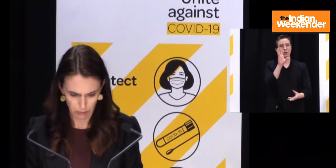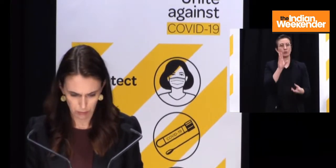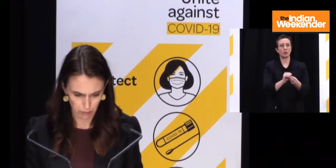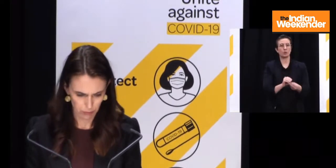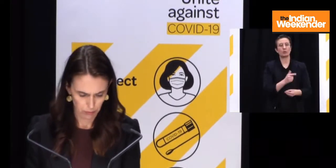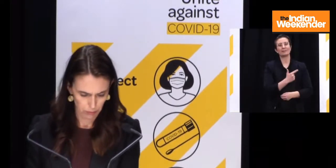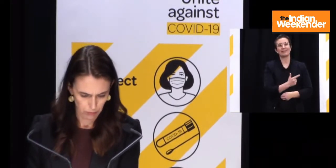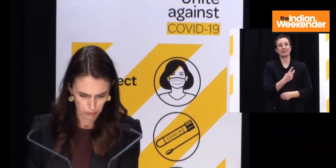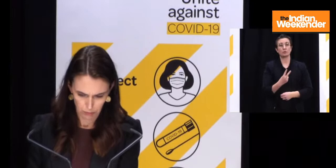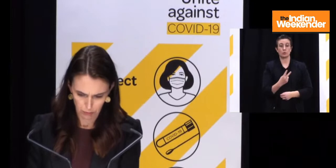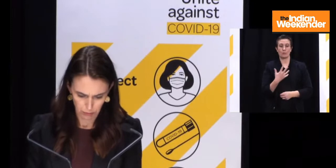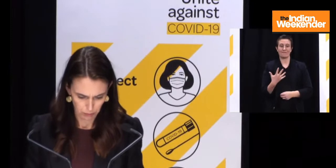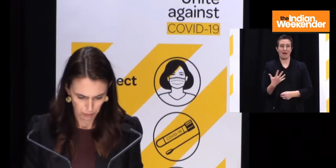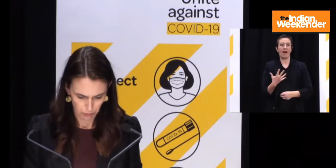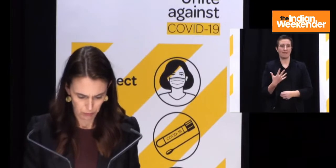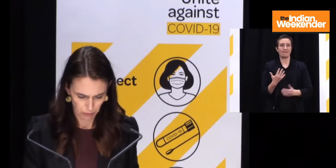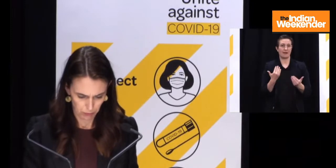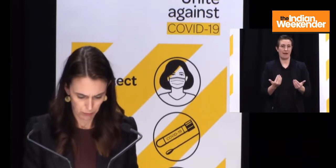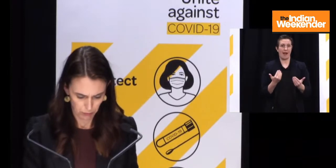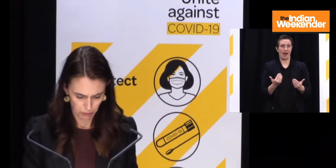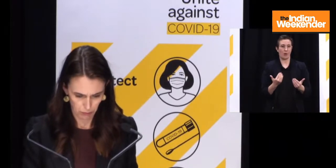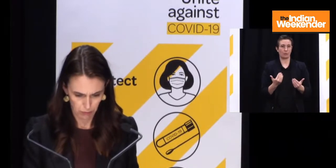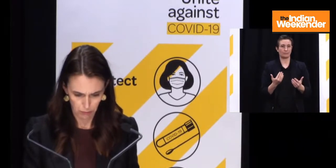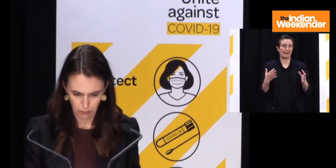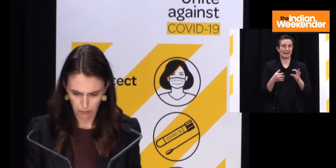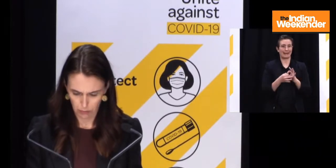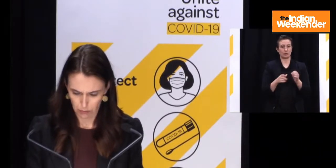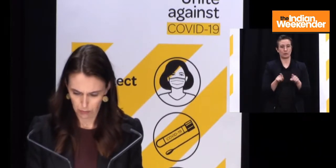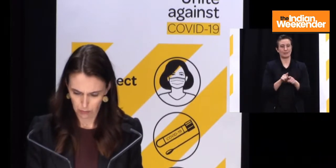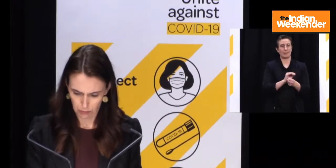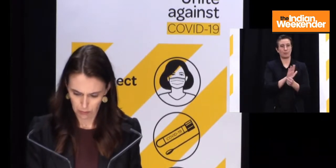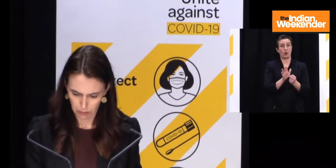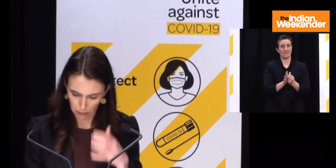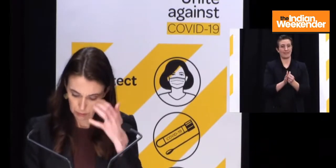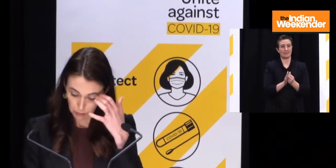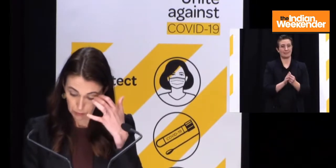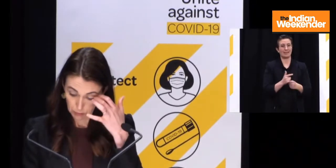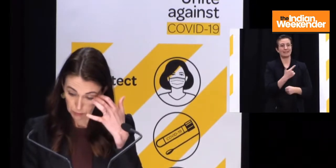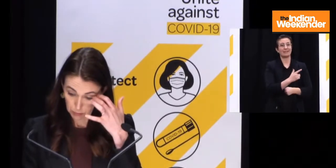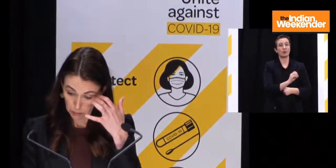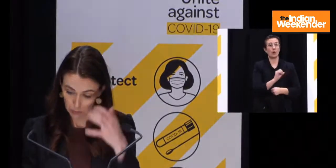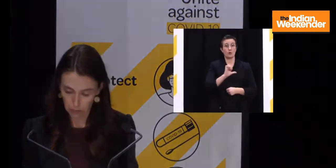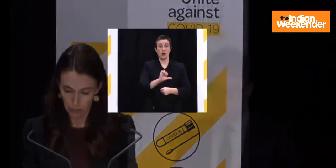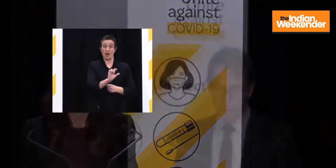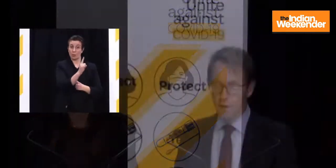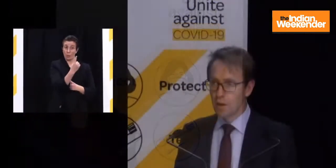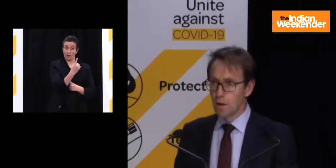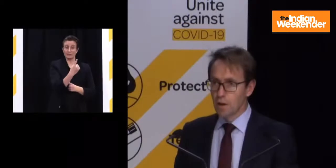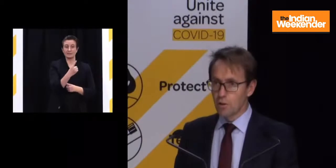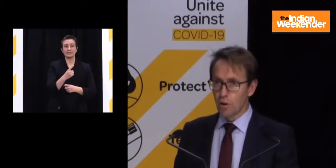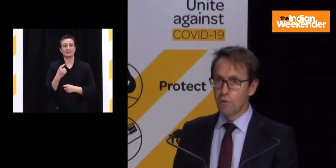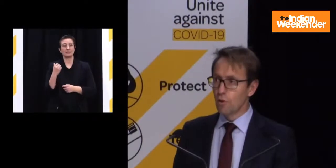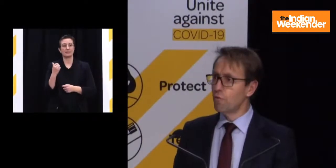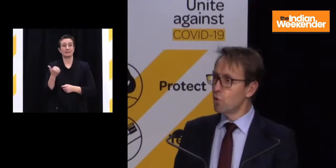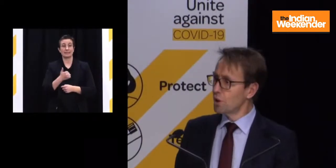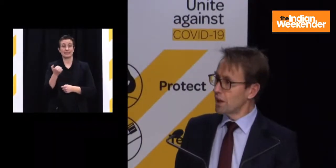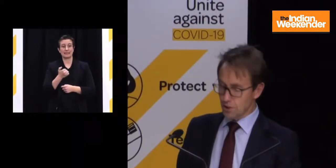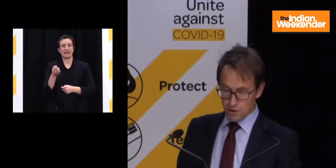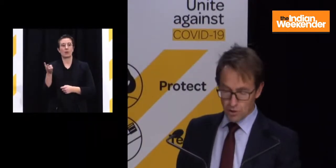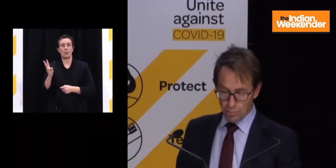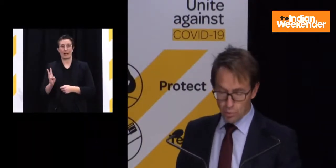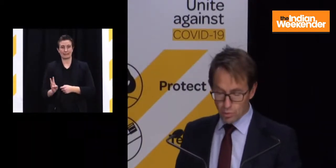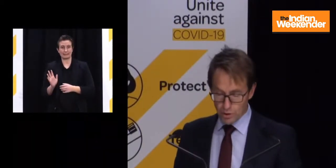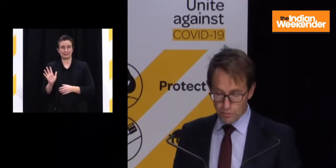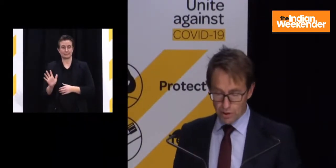725, with 709 of these in Auckland and 16 in Wellington. There are further 4 cases